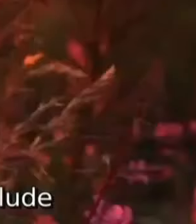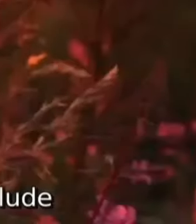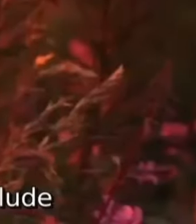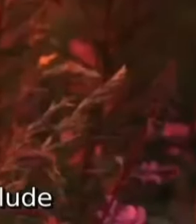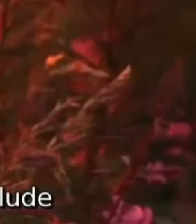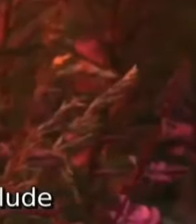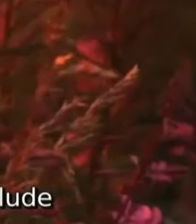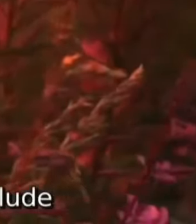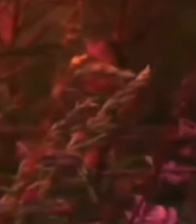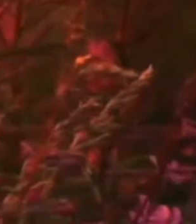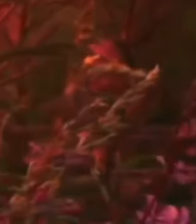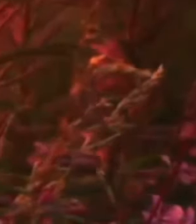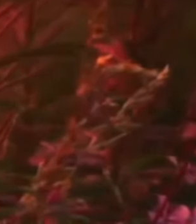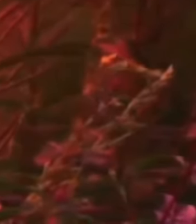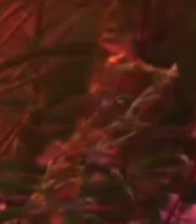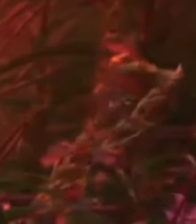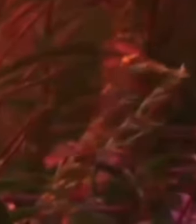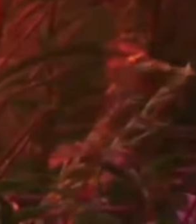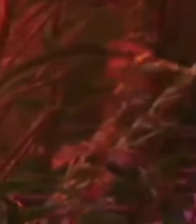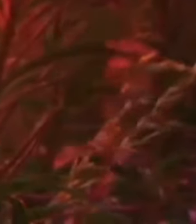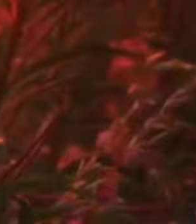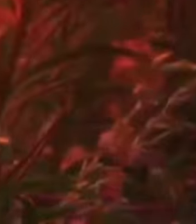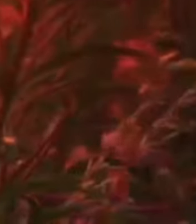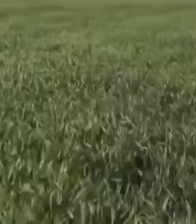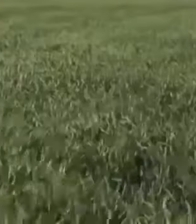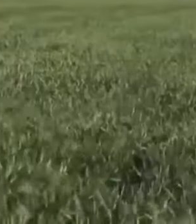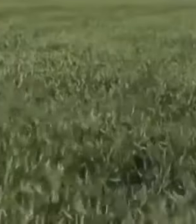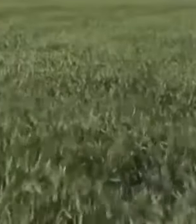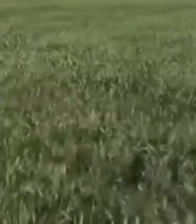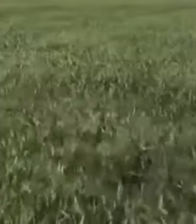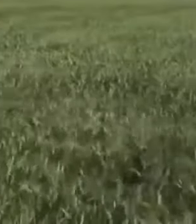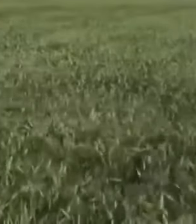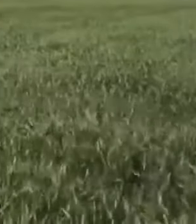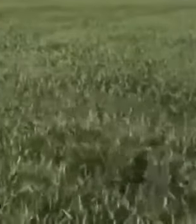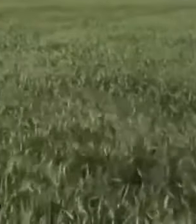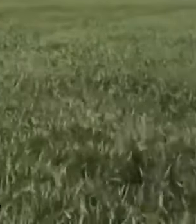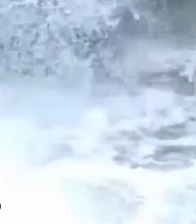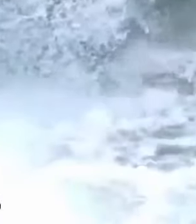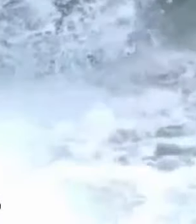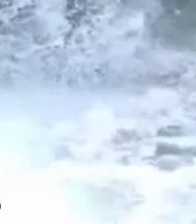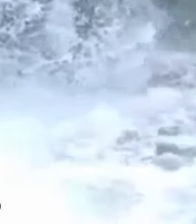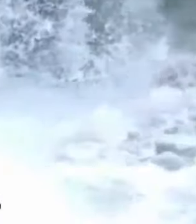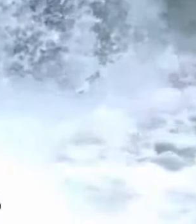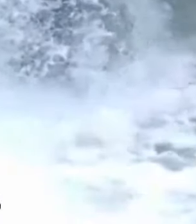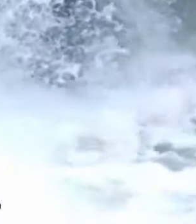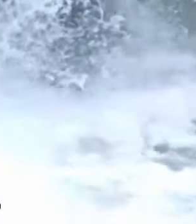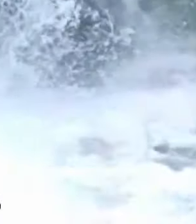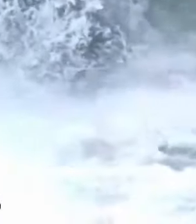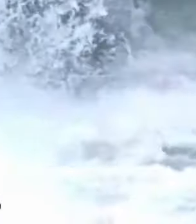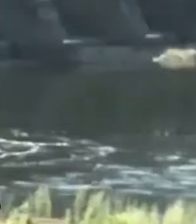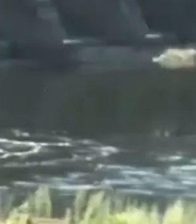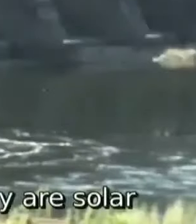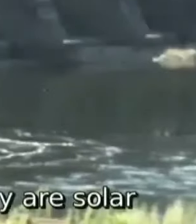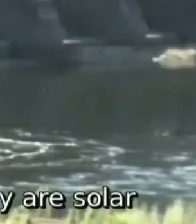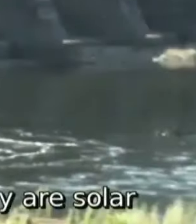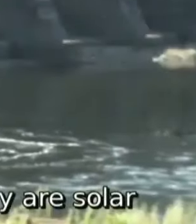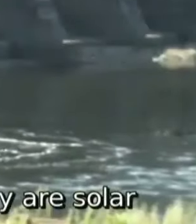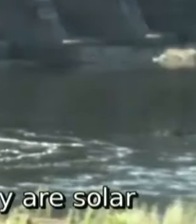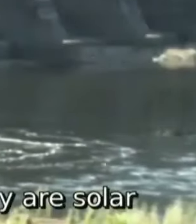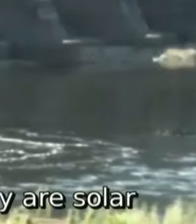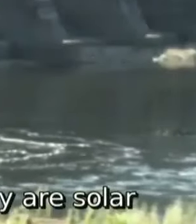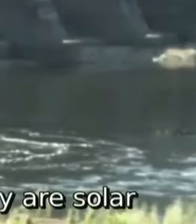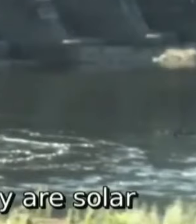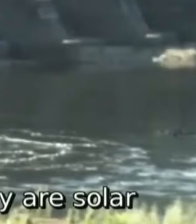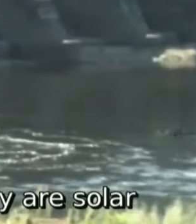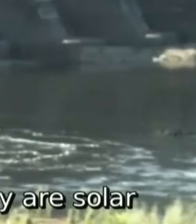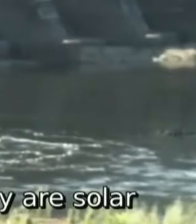Non-depletable forms of energy include energy from the sun, energy from the wind, and energy from flowing water. Actually, all